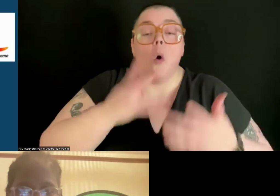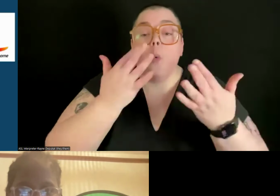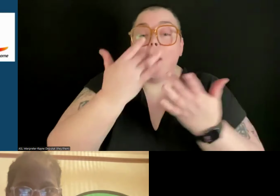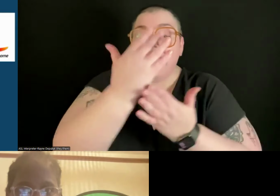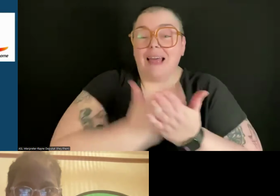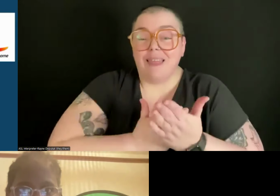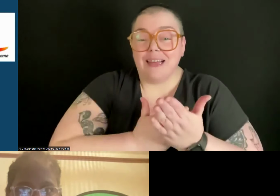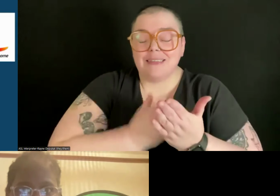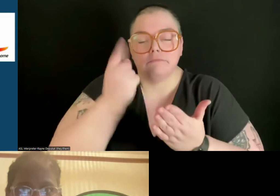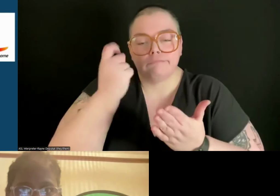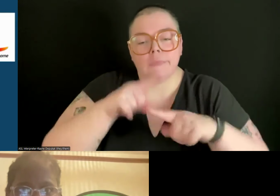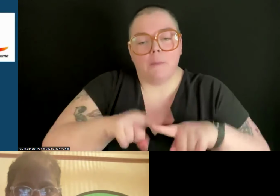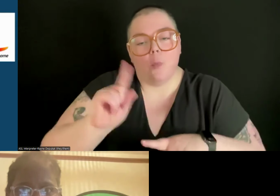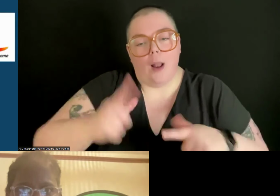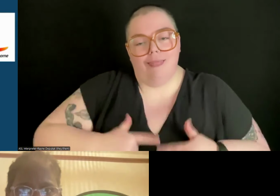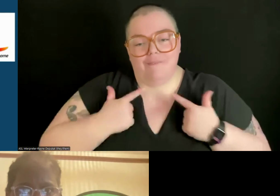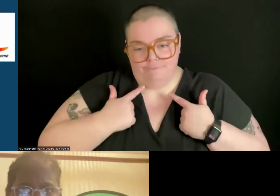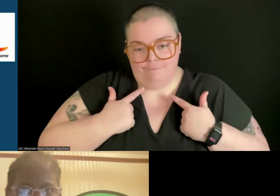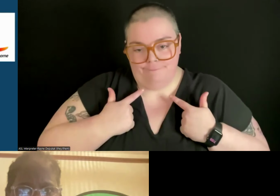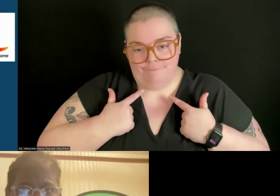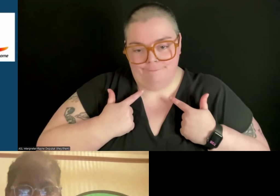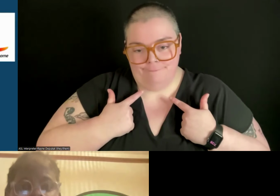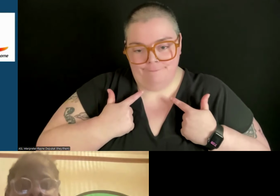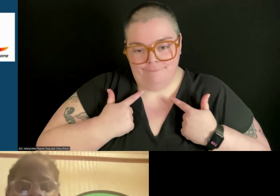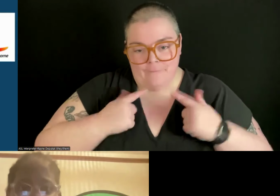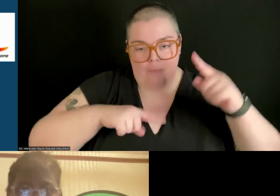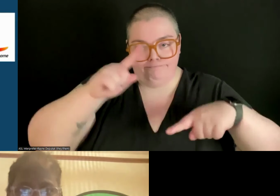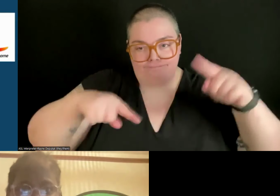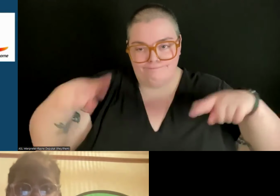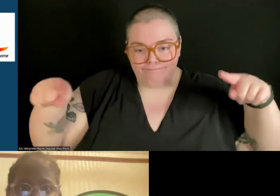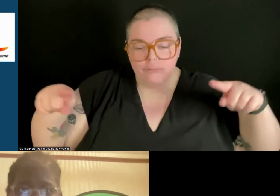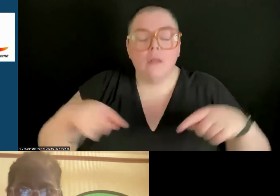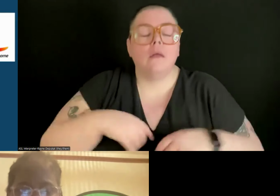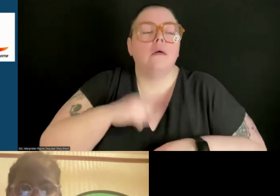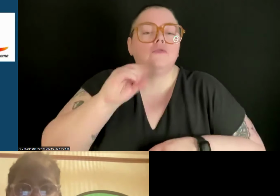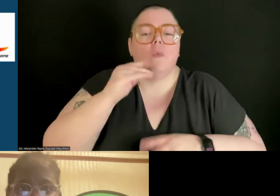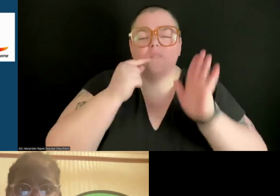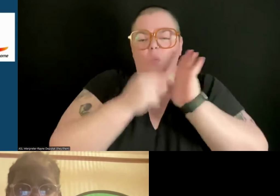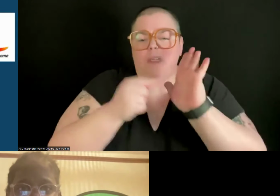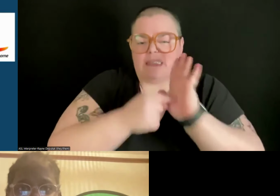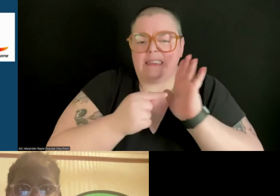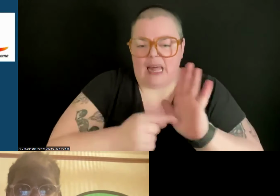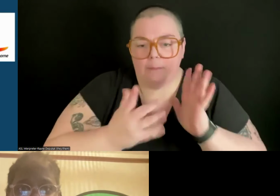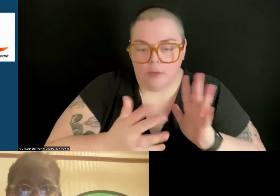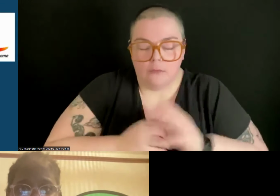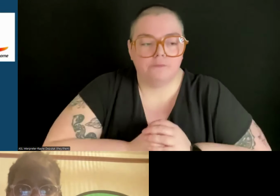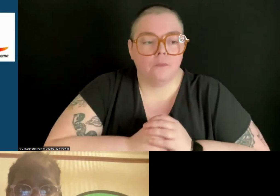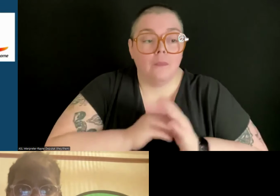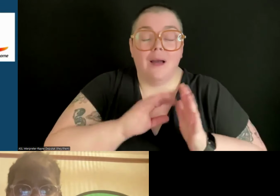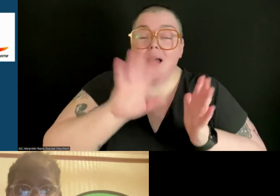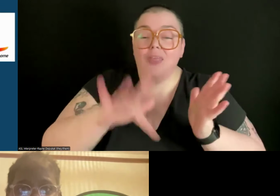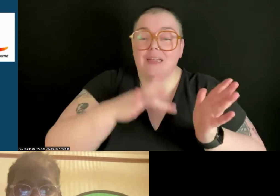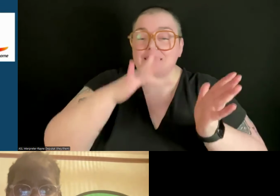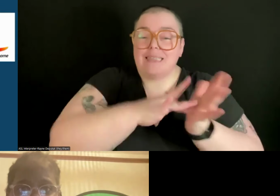is depends on where you live. So, for example, the centralized waiting